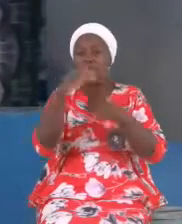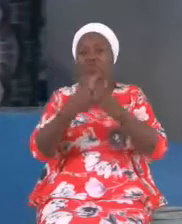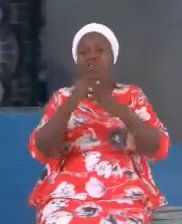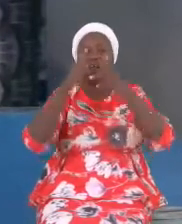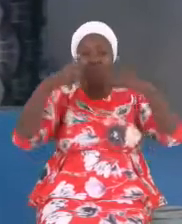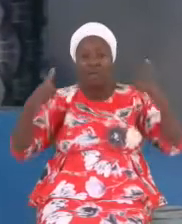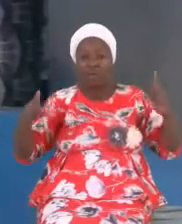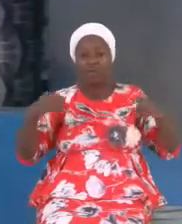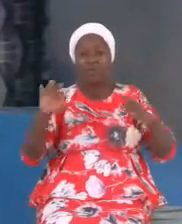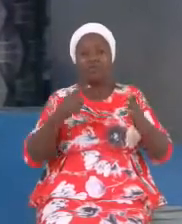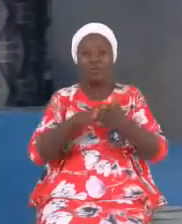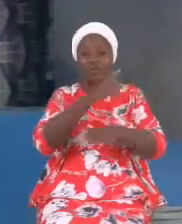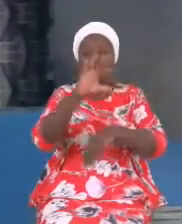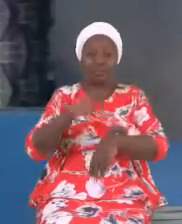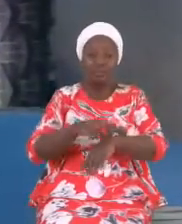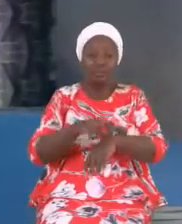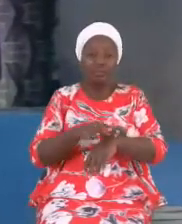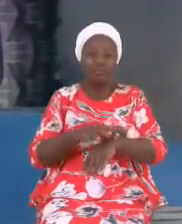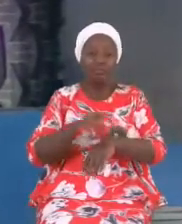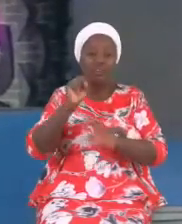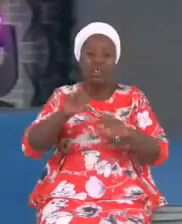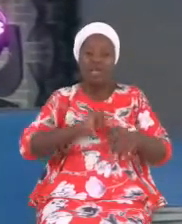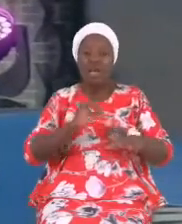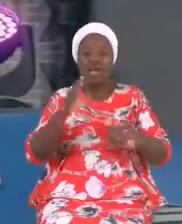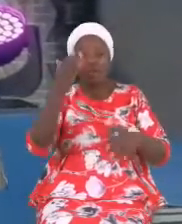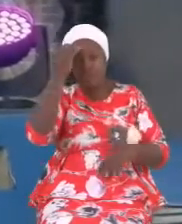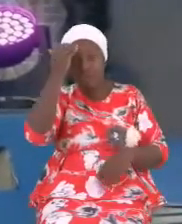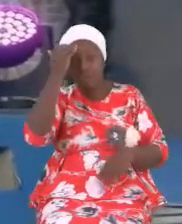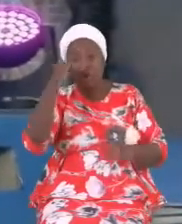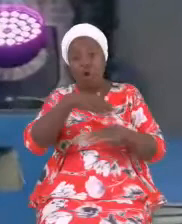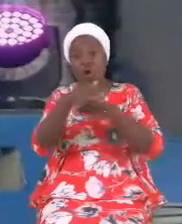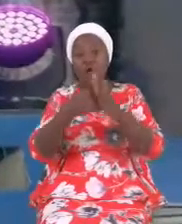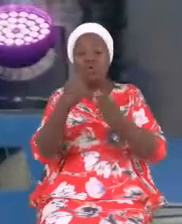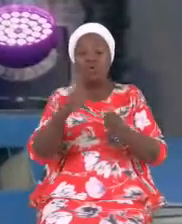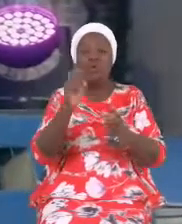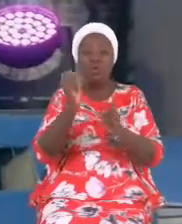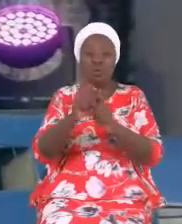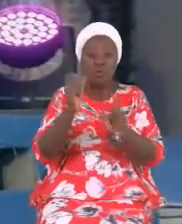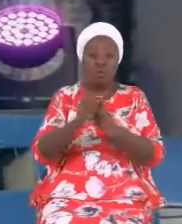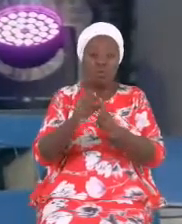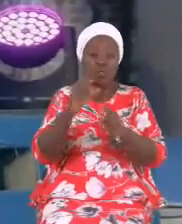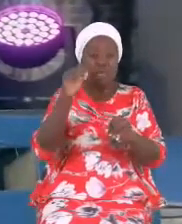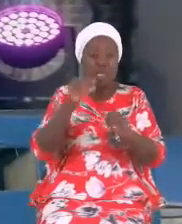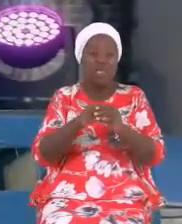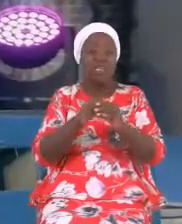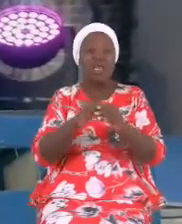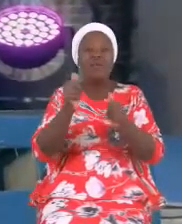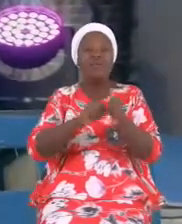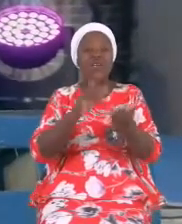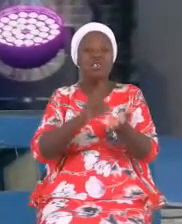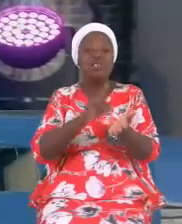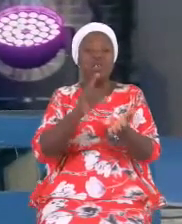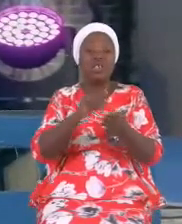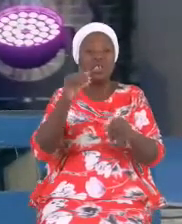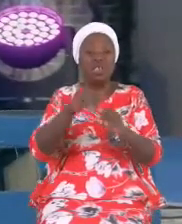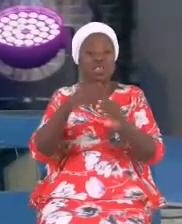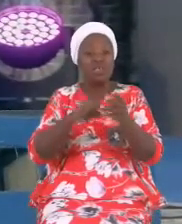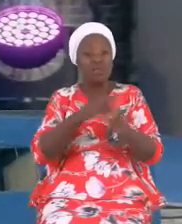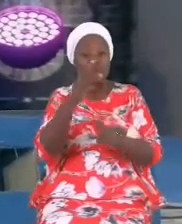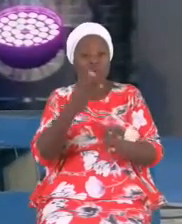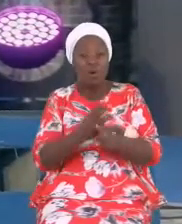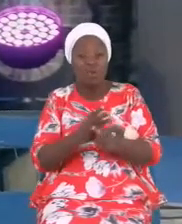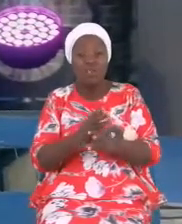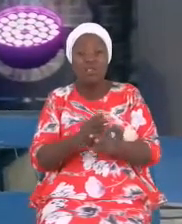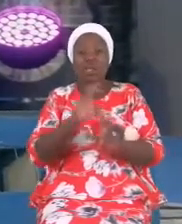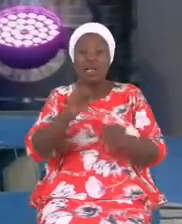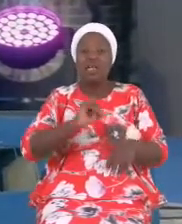languages of the earth? Could I know all the words in every dictionary in the world? And could